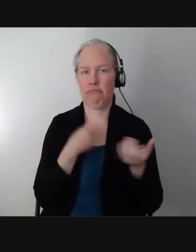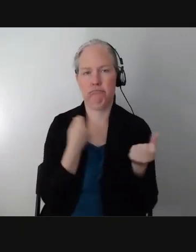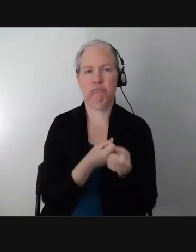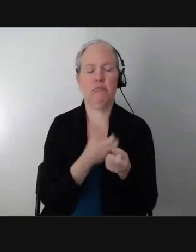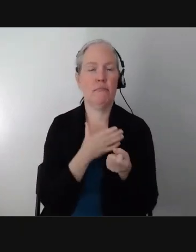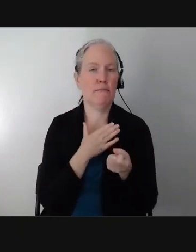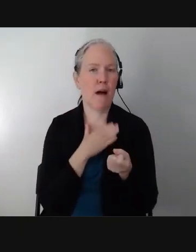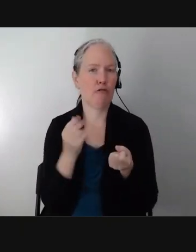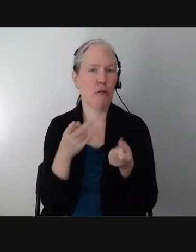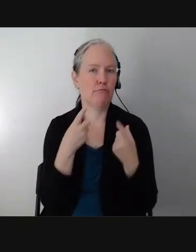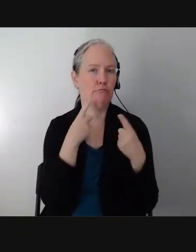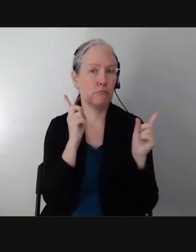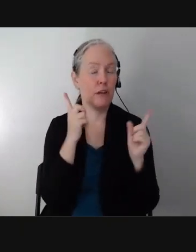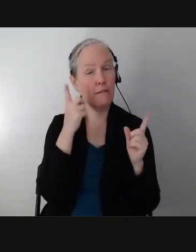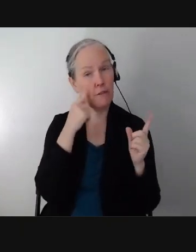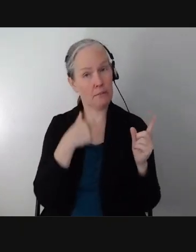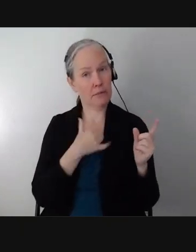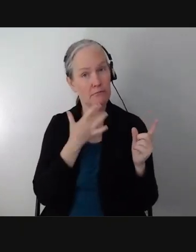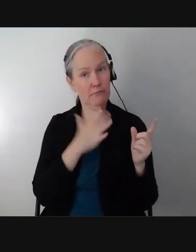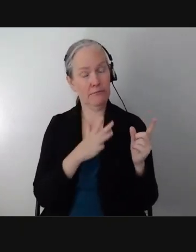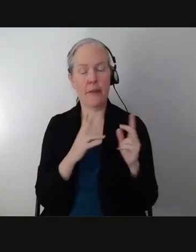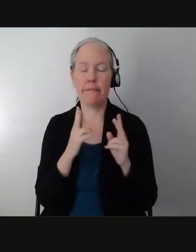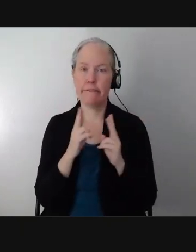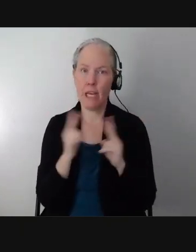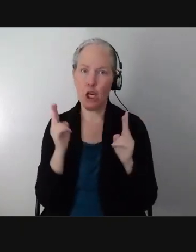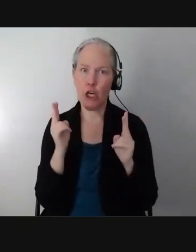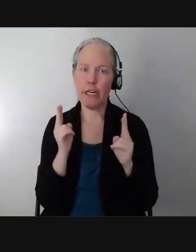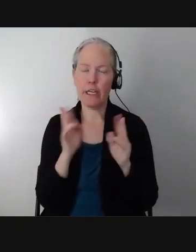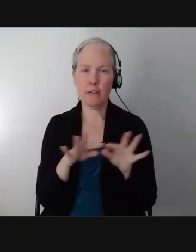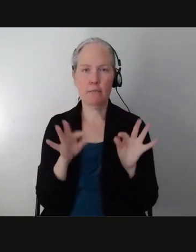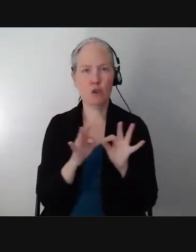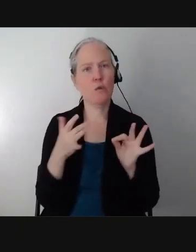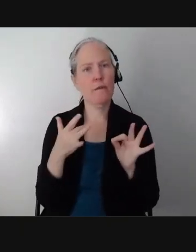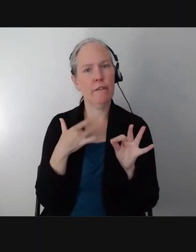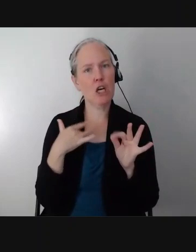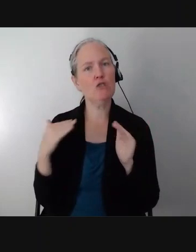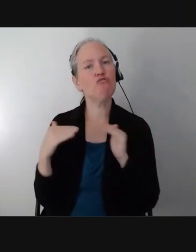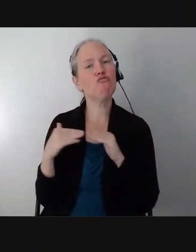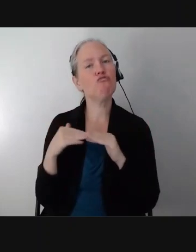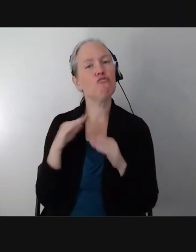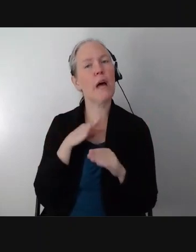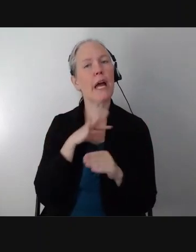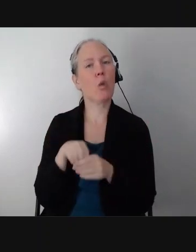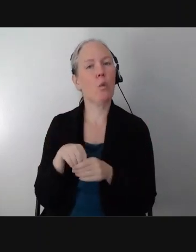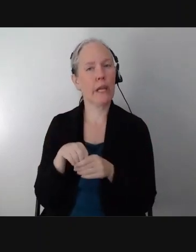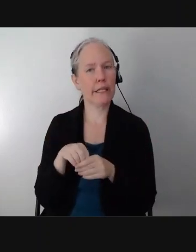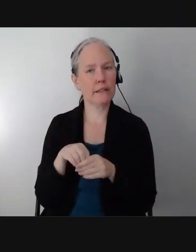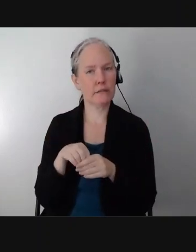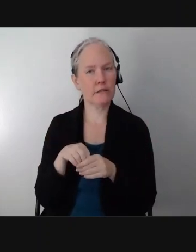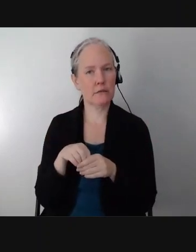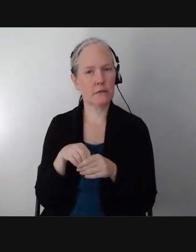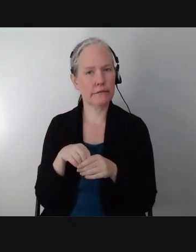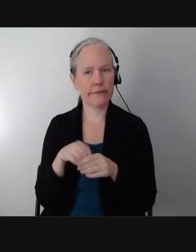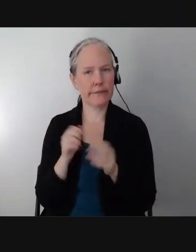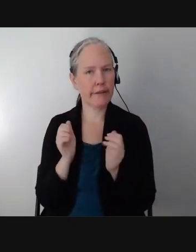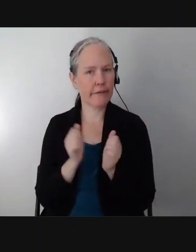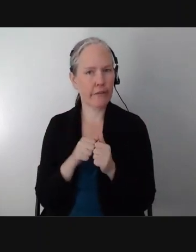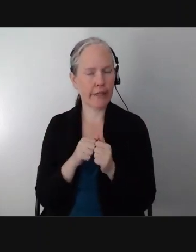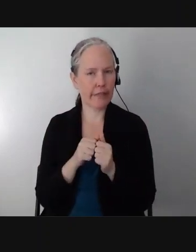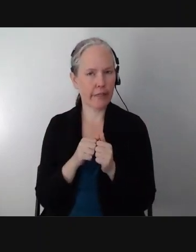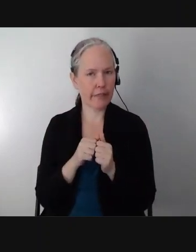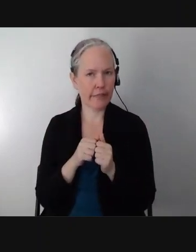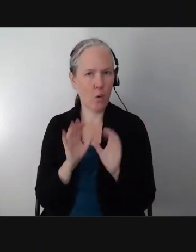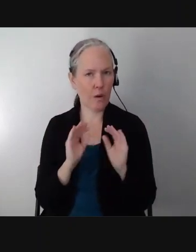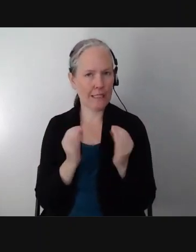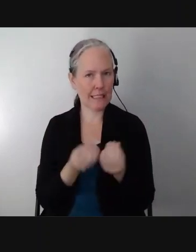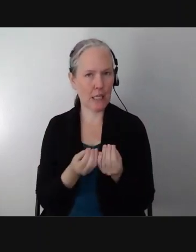so for myself, I know that it's very important to feel included when you're in an organization, no matter what